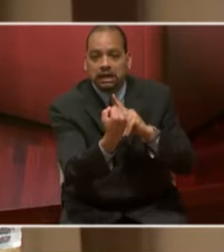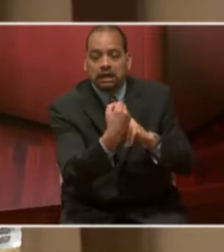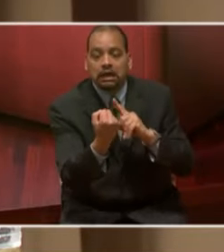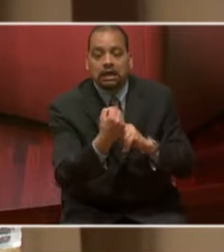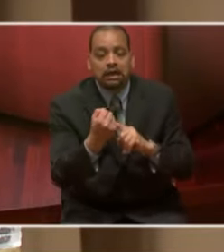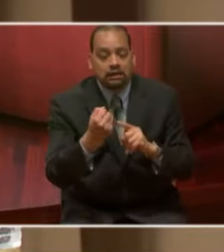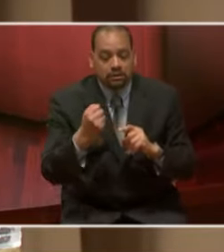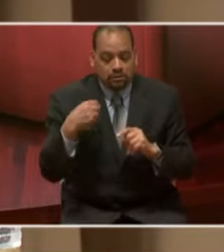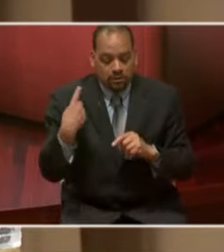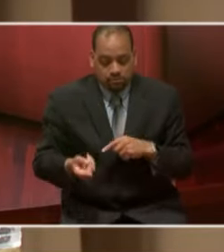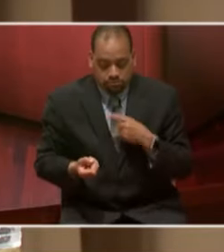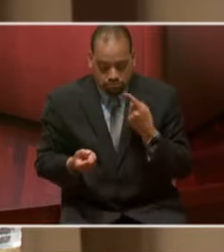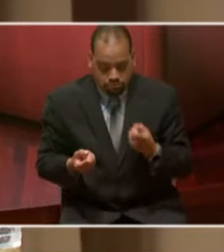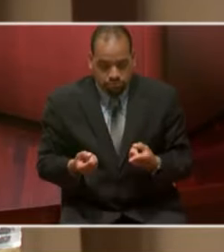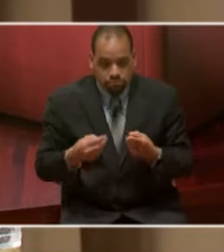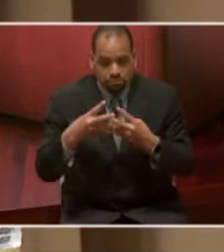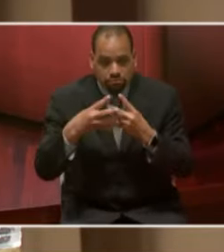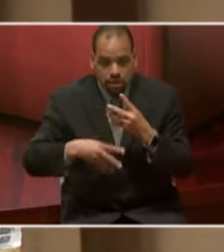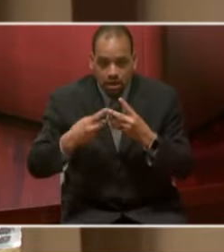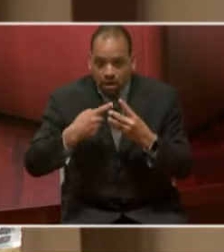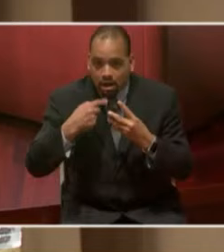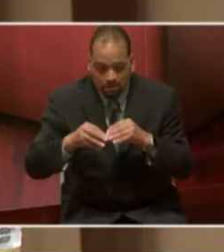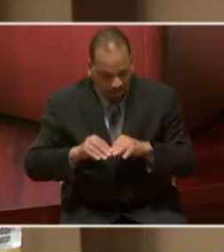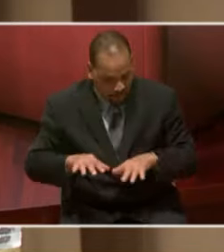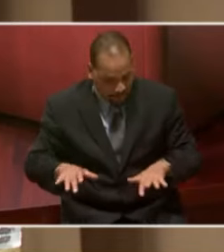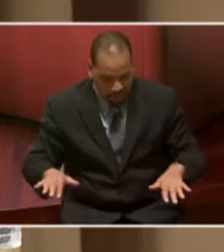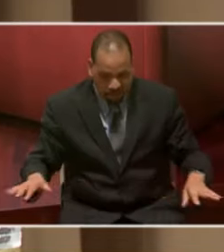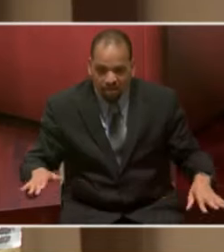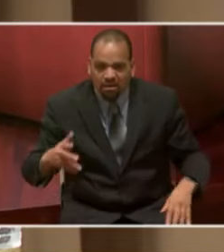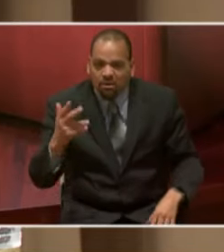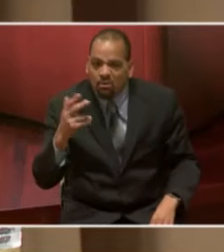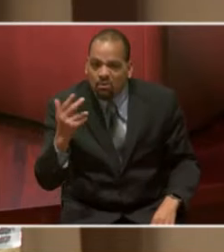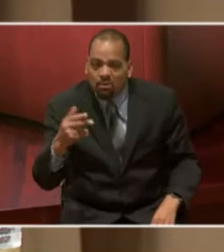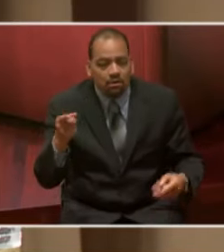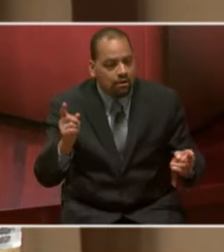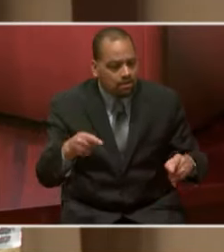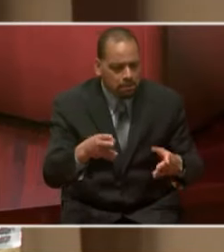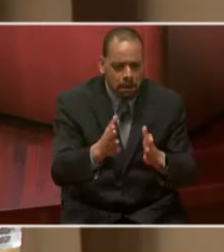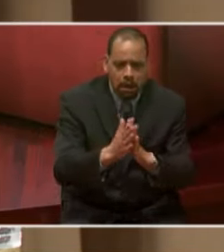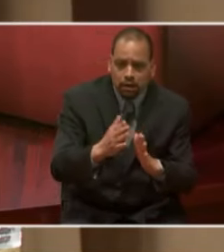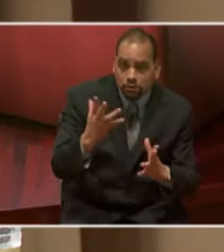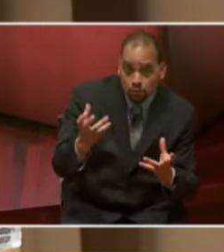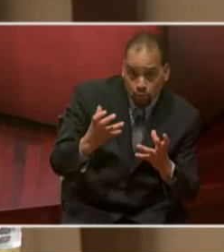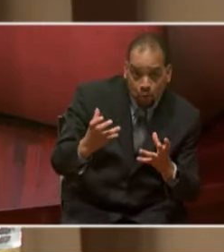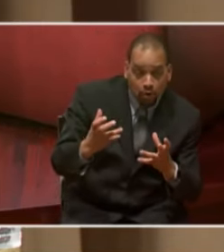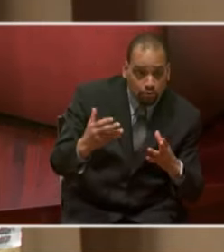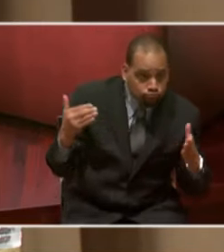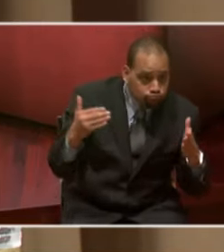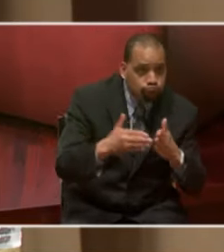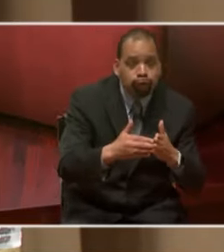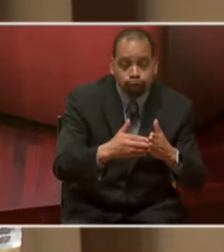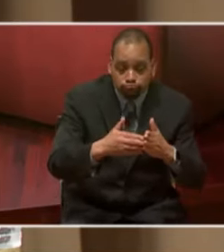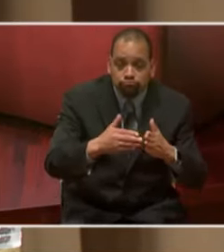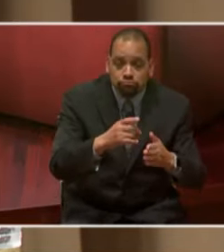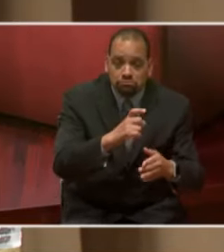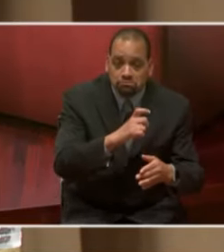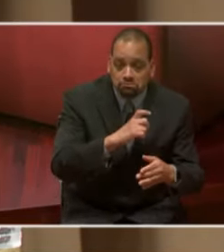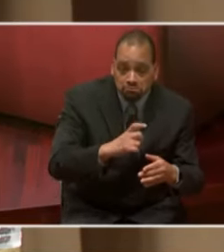beloved community. And I think people saw that. That we didn't hate, we didn't become bitter or hostile.